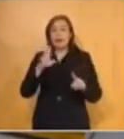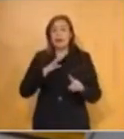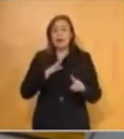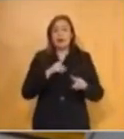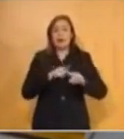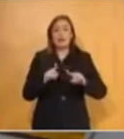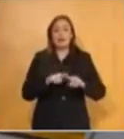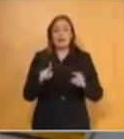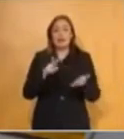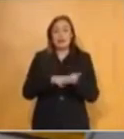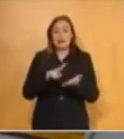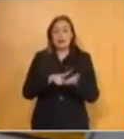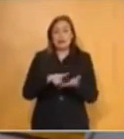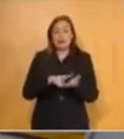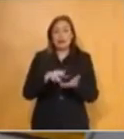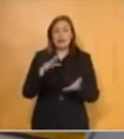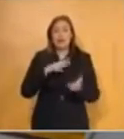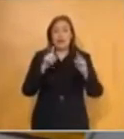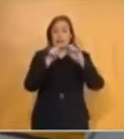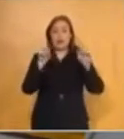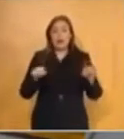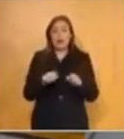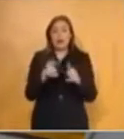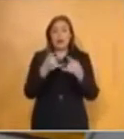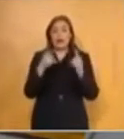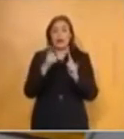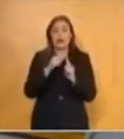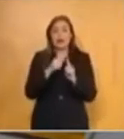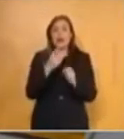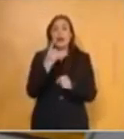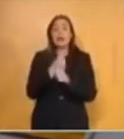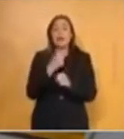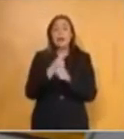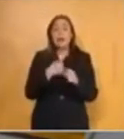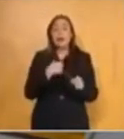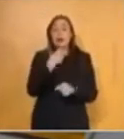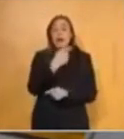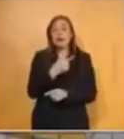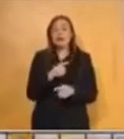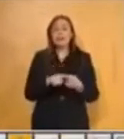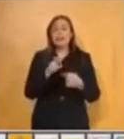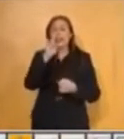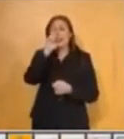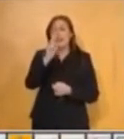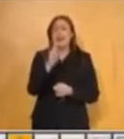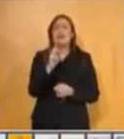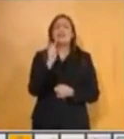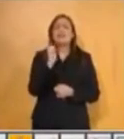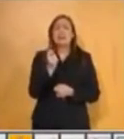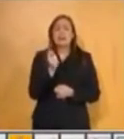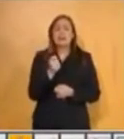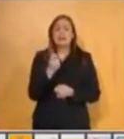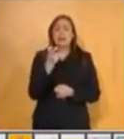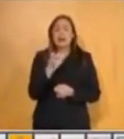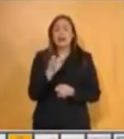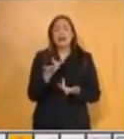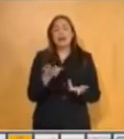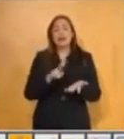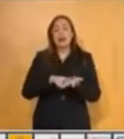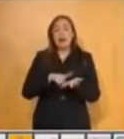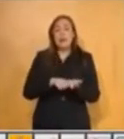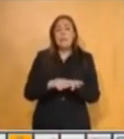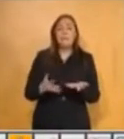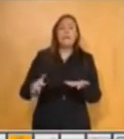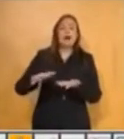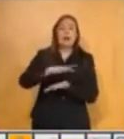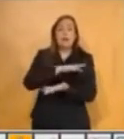values that are related to the comic strips. Please pay attention. The first one, it says respect. It is a moral value that refers